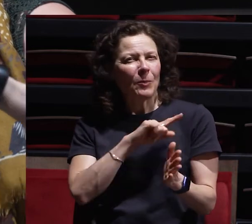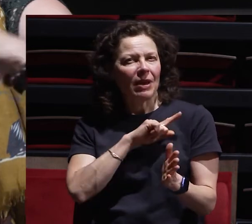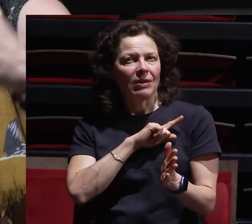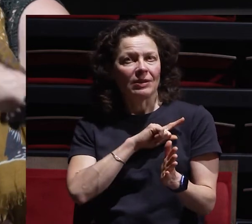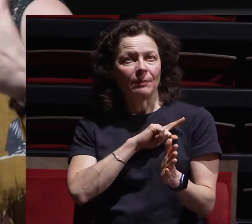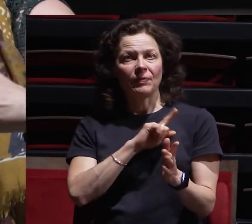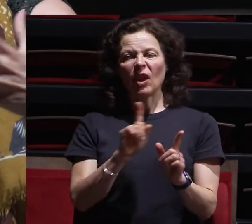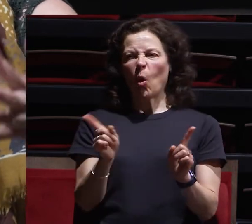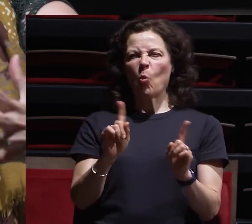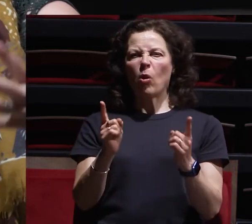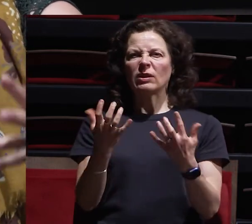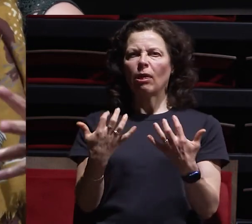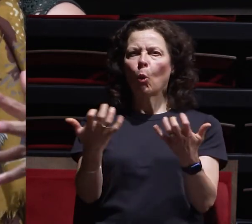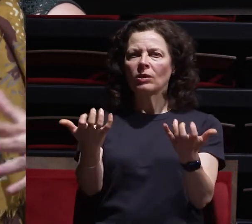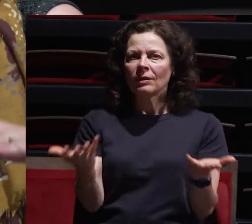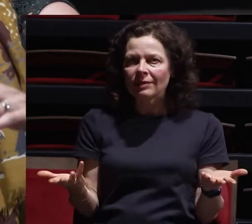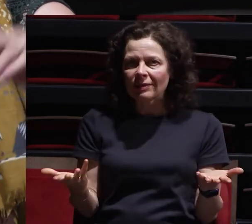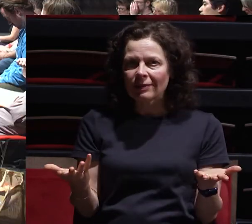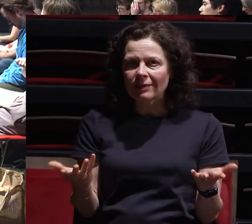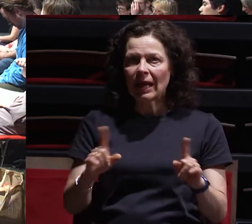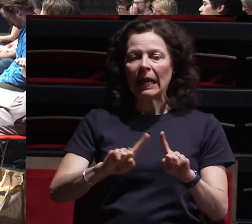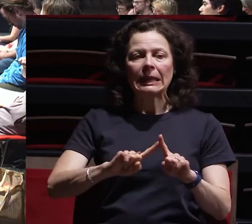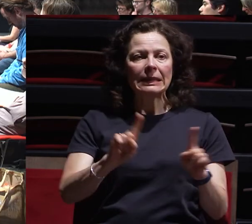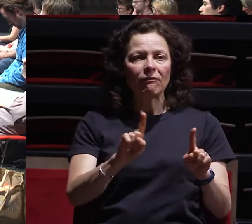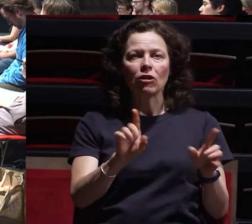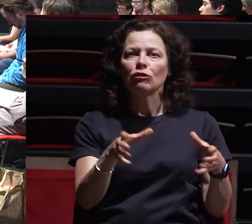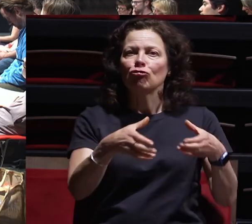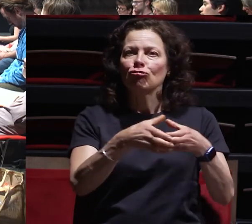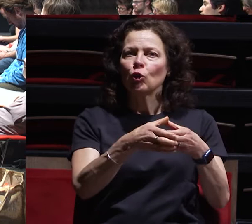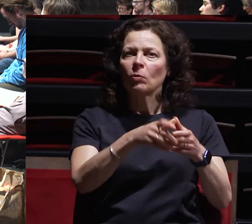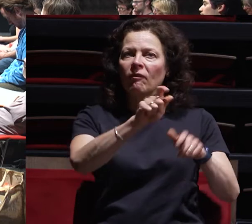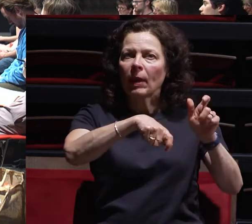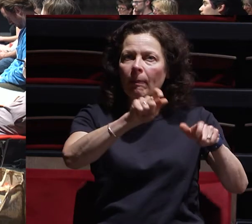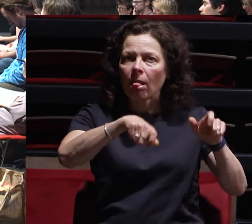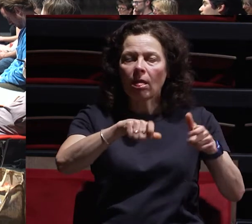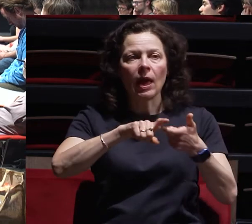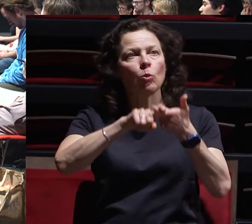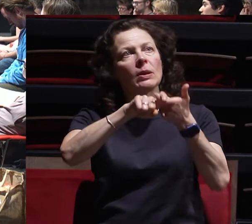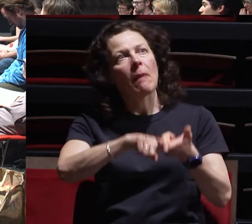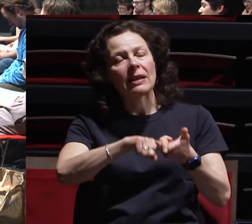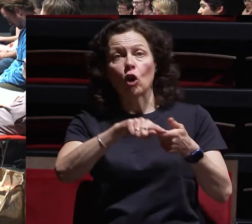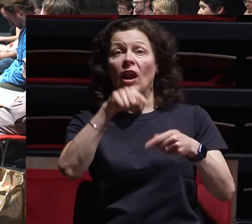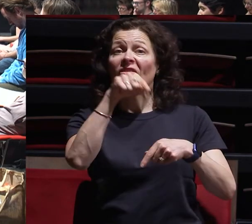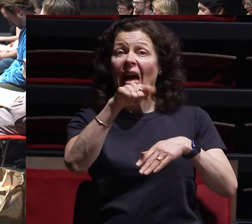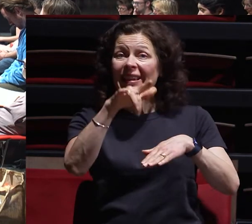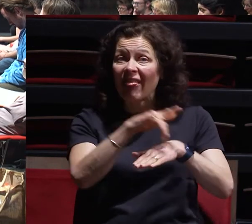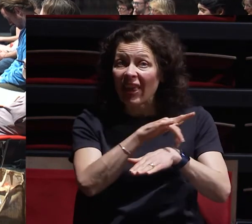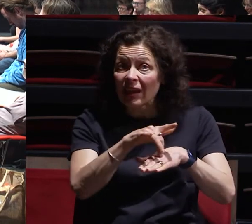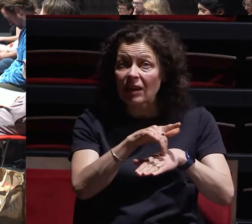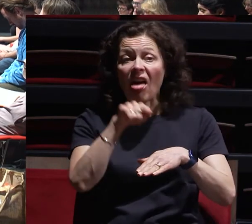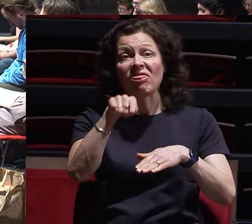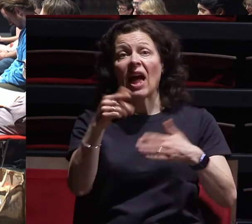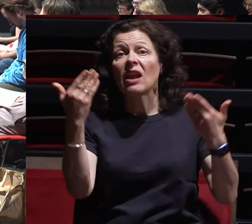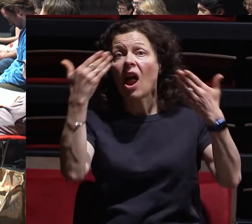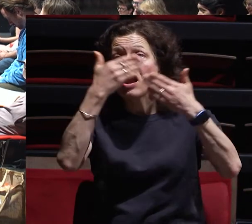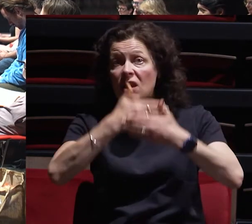how. But it's so difficult, isn't it? Because I mean, what is an audience? It's always going to be different. It's a different group of people. It depends on